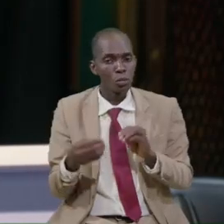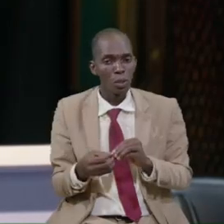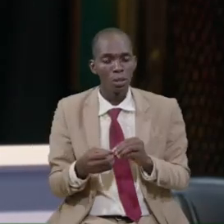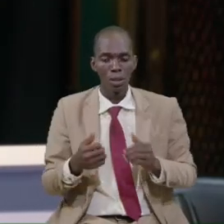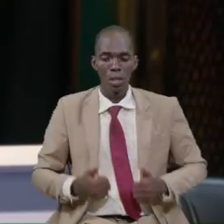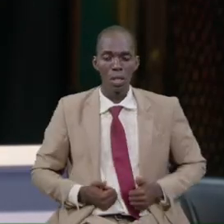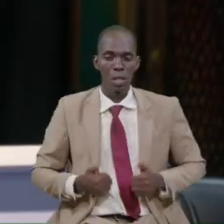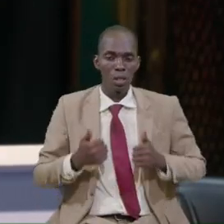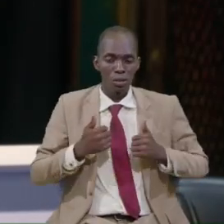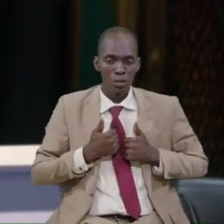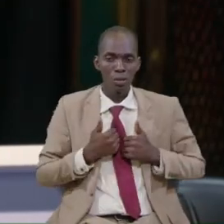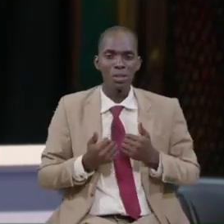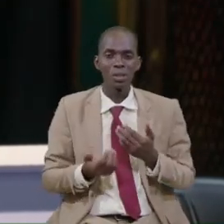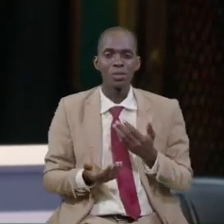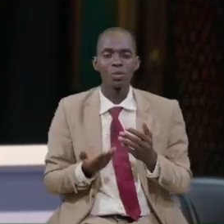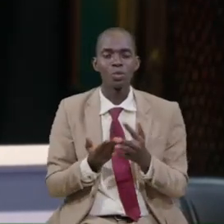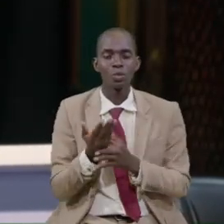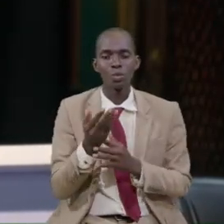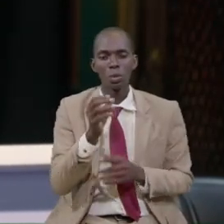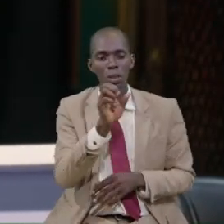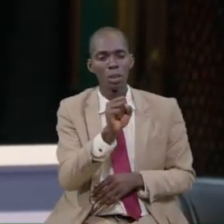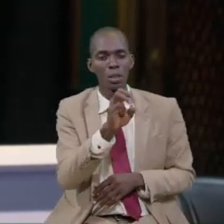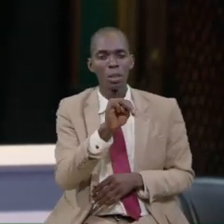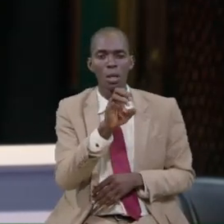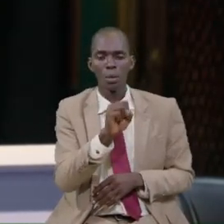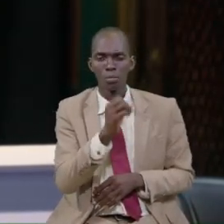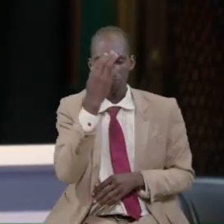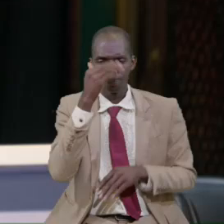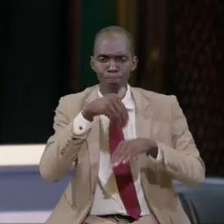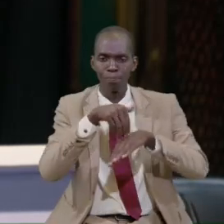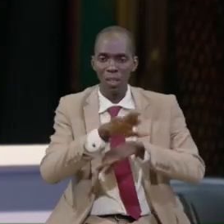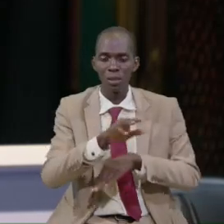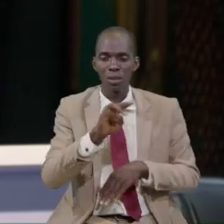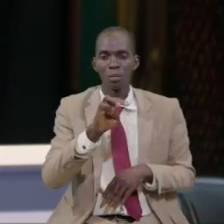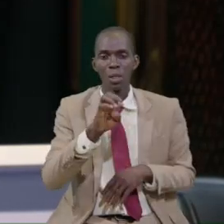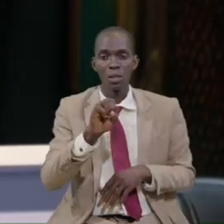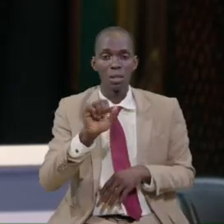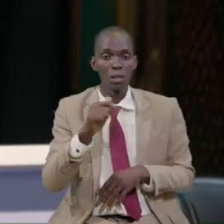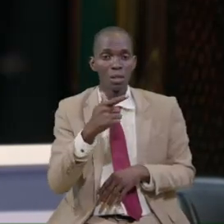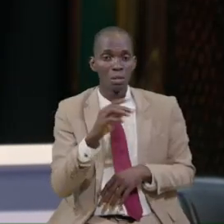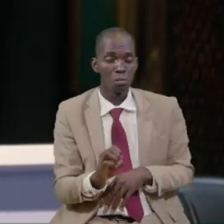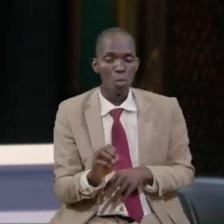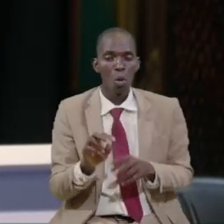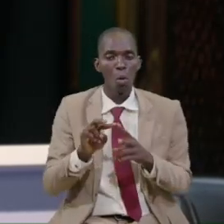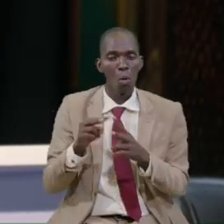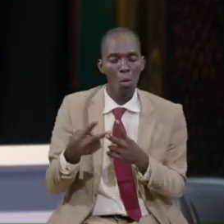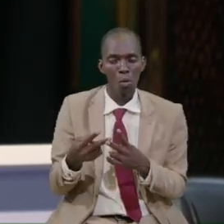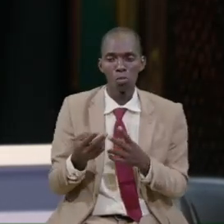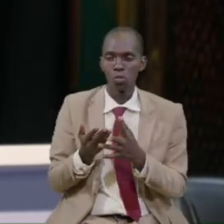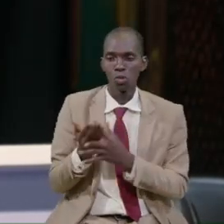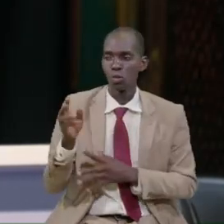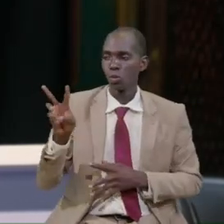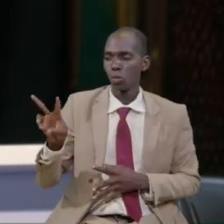SM SMS or WhatsApp to this number plus